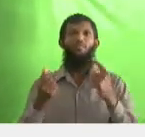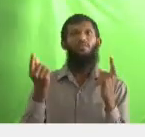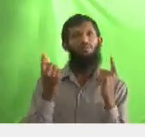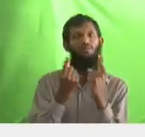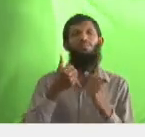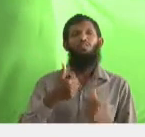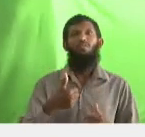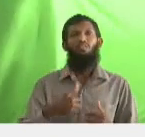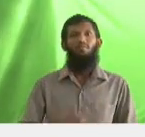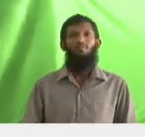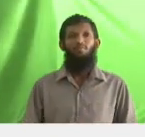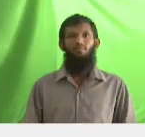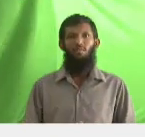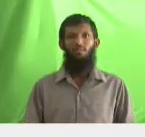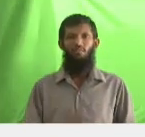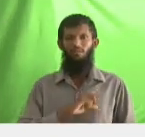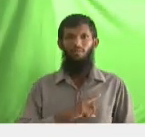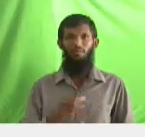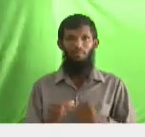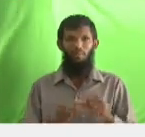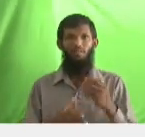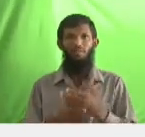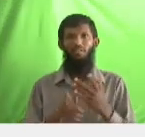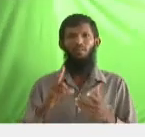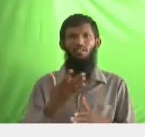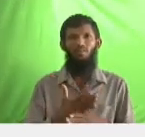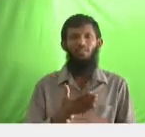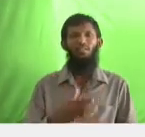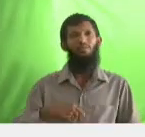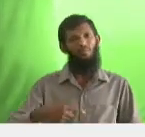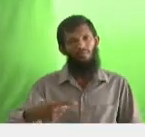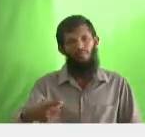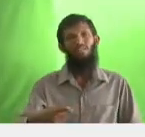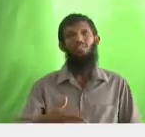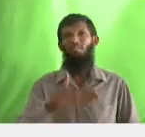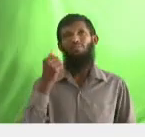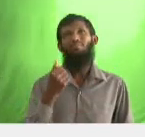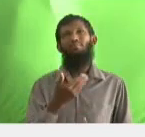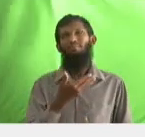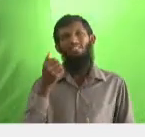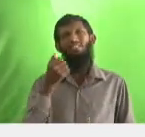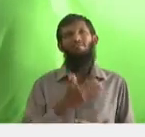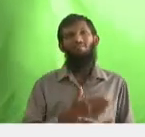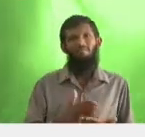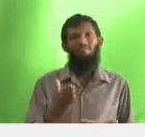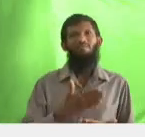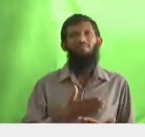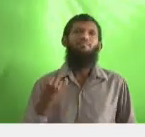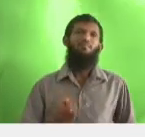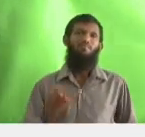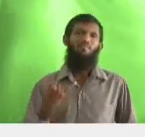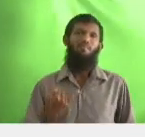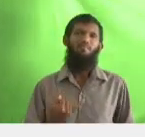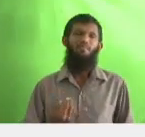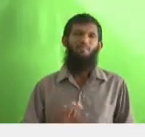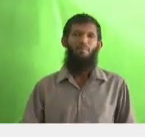things you could do is to seek forgiveness of the Almighty on a regular basis. My brothers and sisters, each